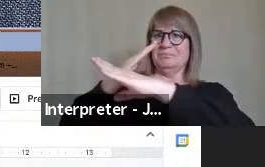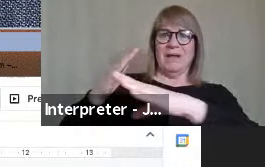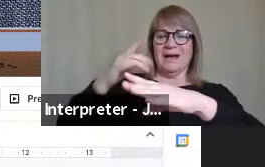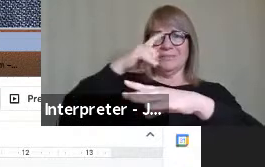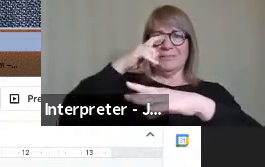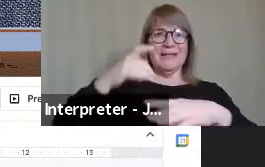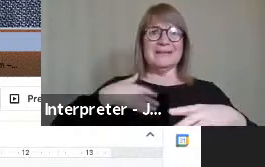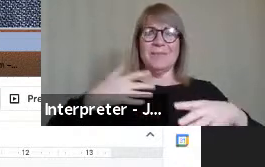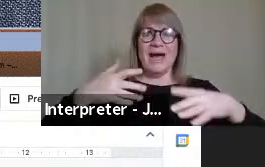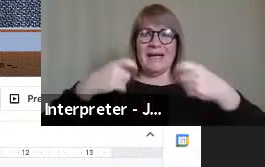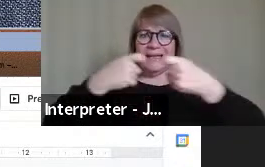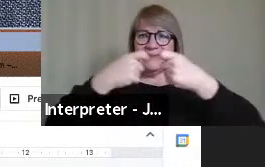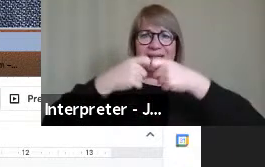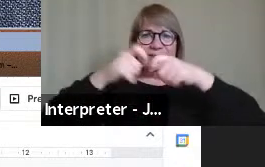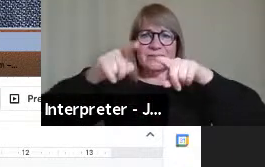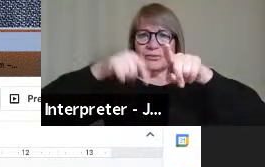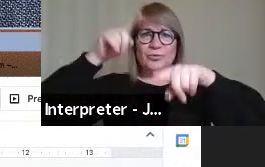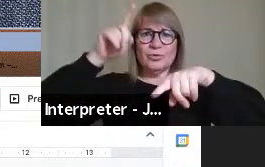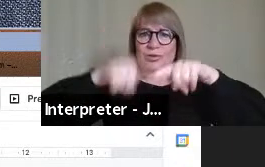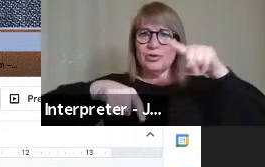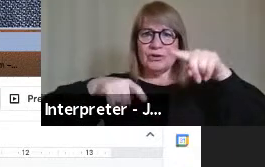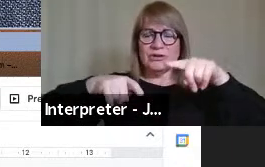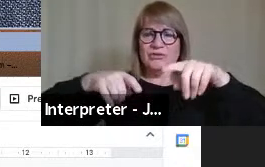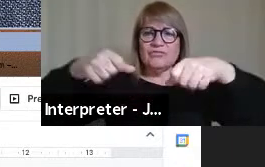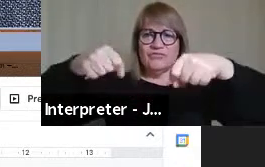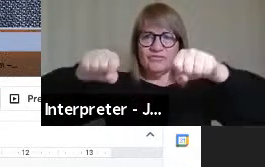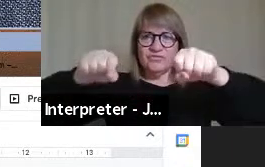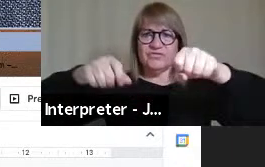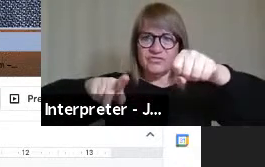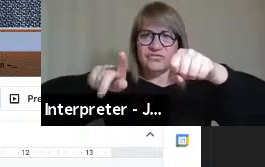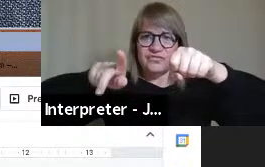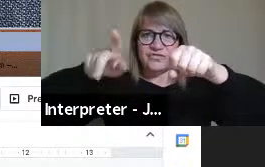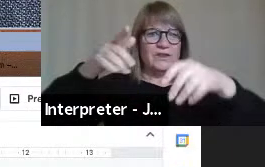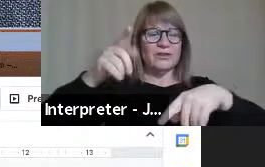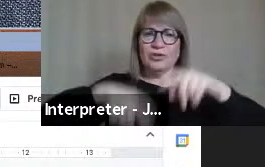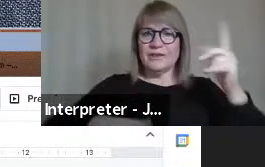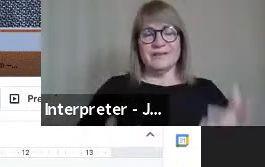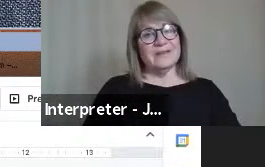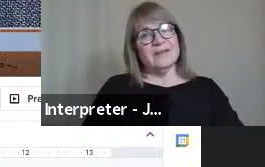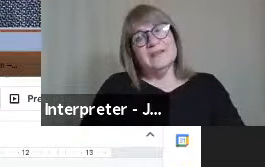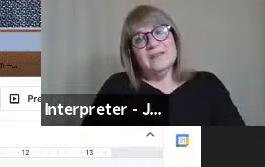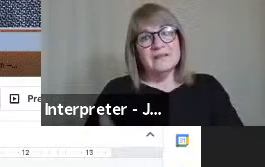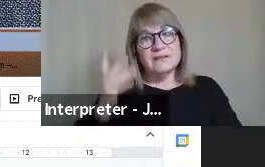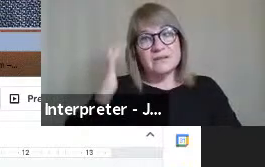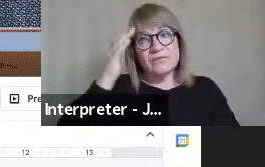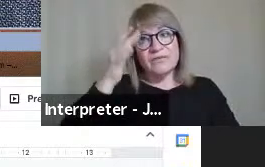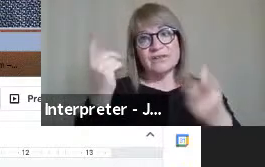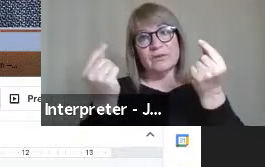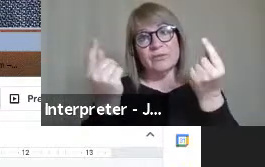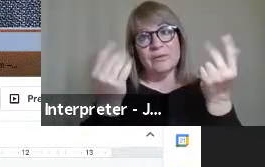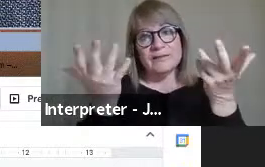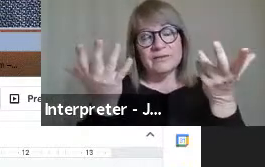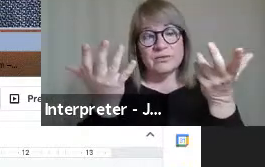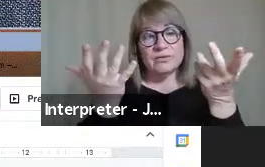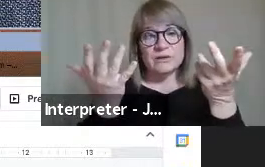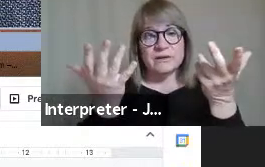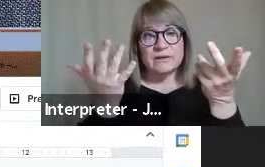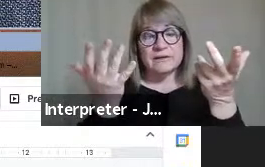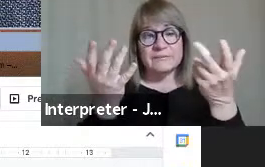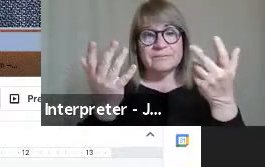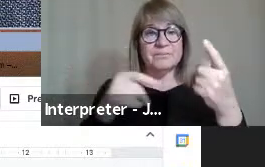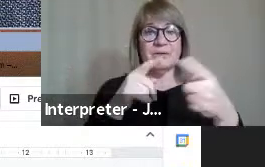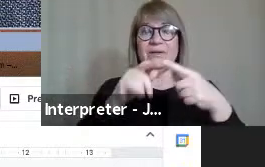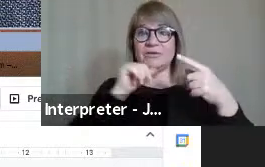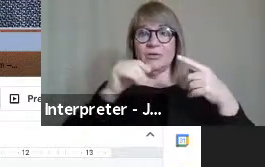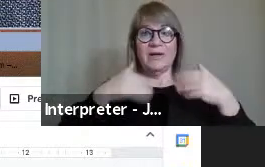through um and the accessibility just got worse from there and i eventually did what i always learned to do was i have to whenever there's a lack of